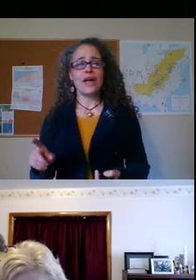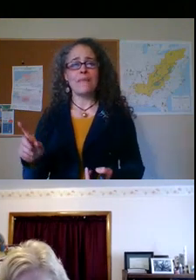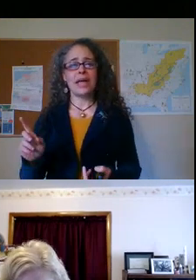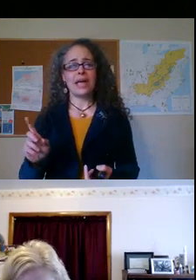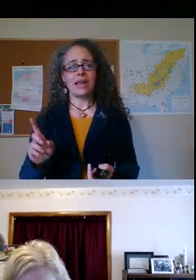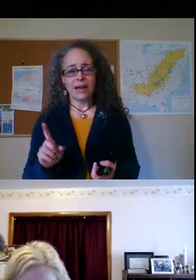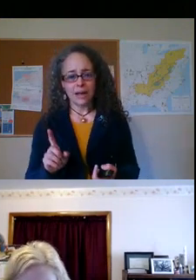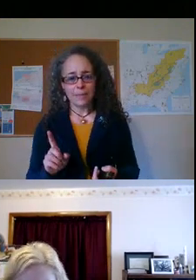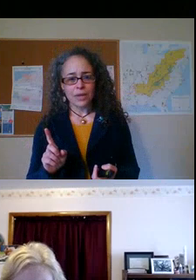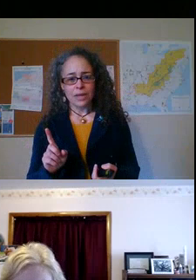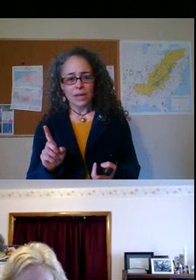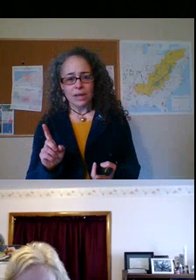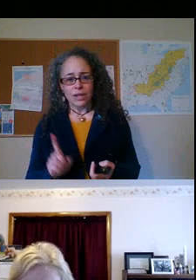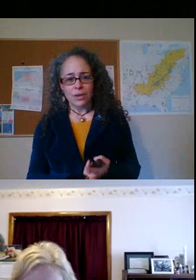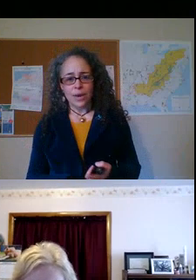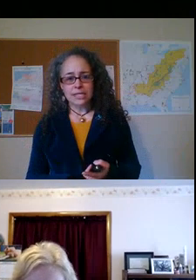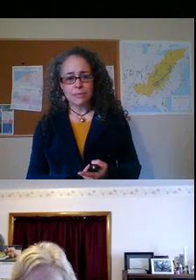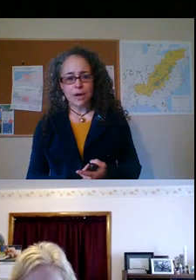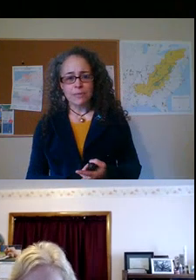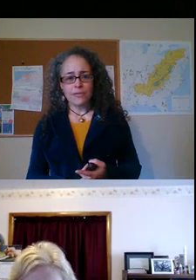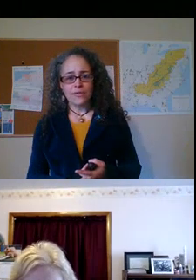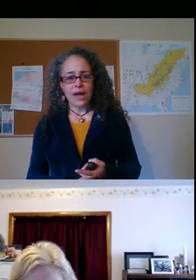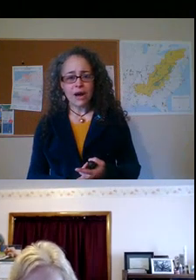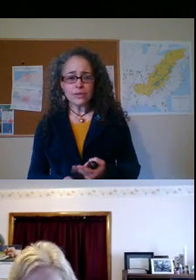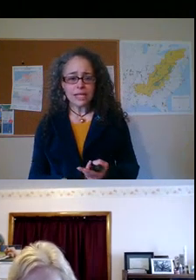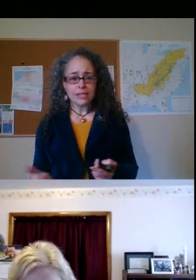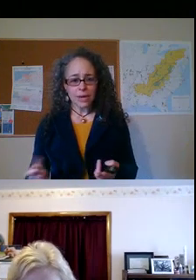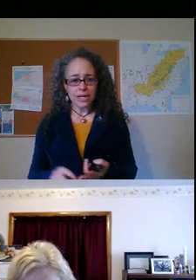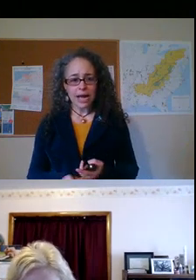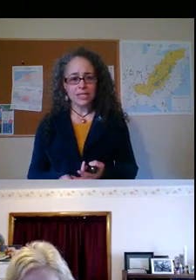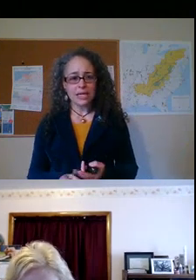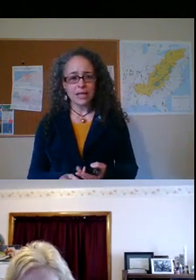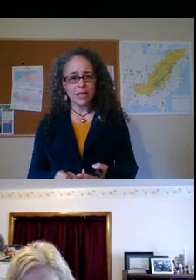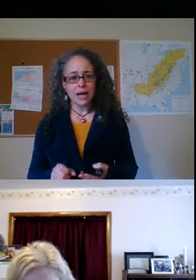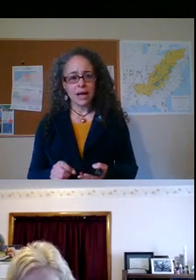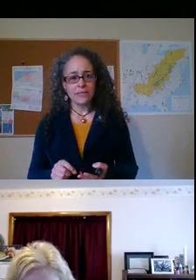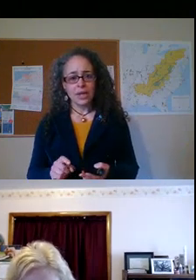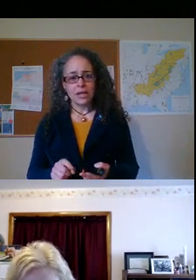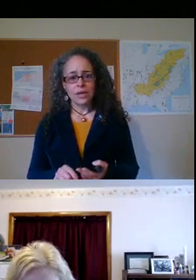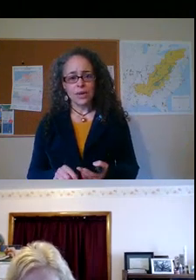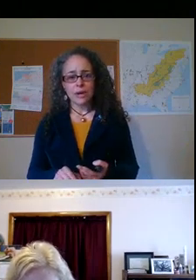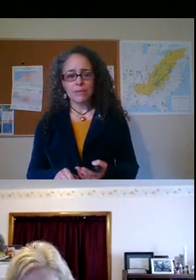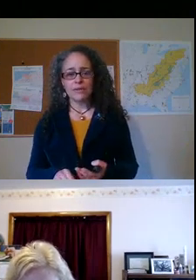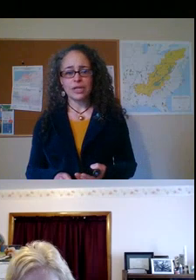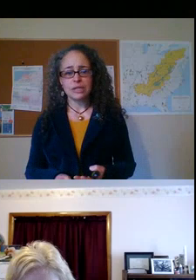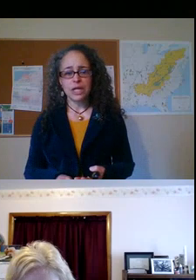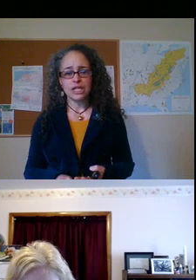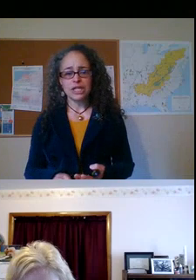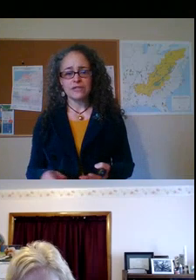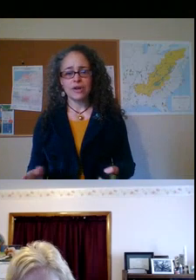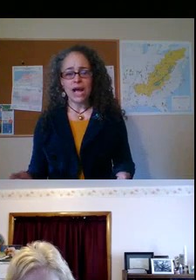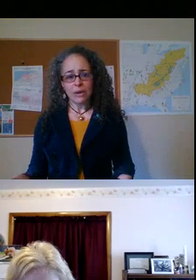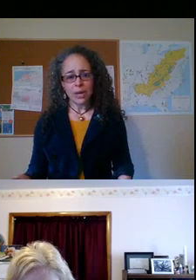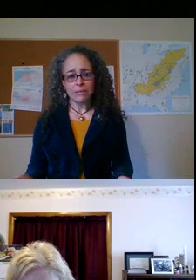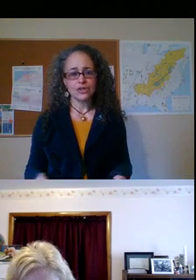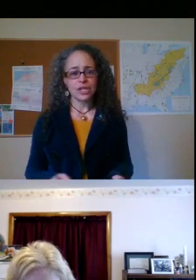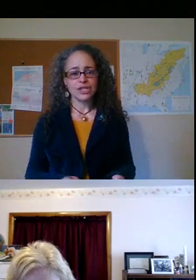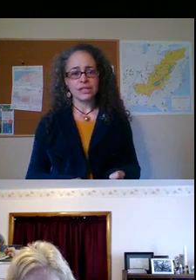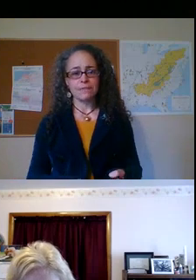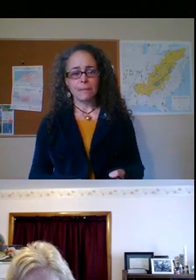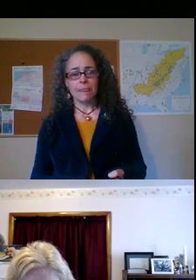Rural Development, U.S. Department of Housing, so HUD Housing, U.S. Department of Transportation, Federal